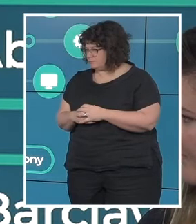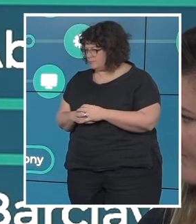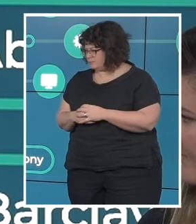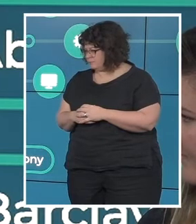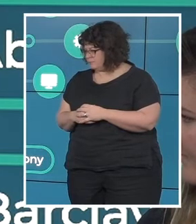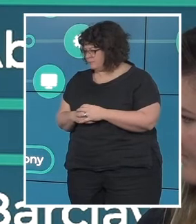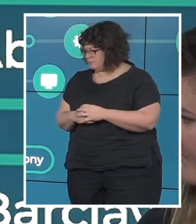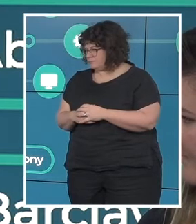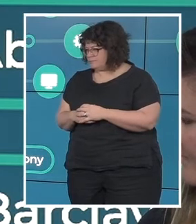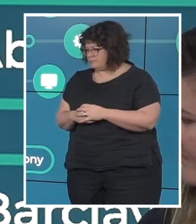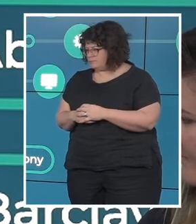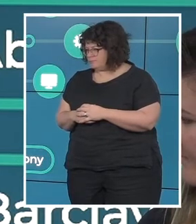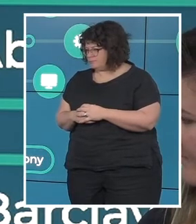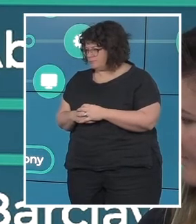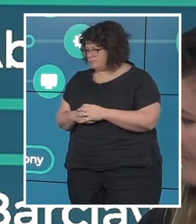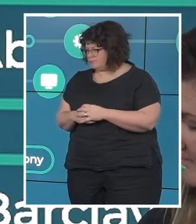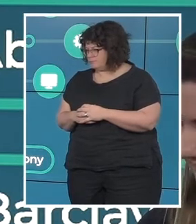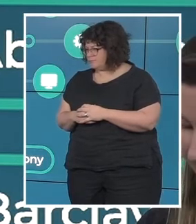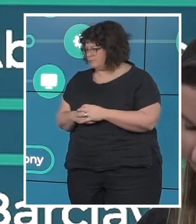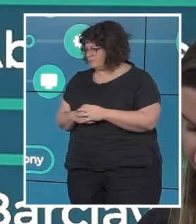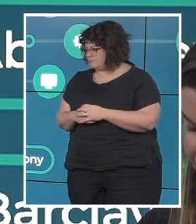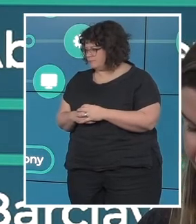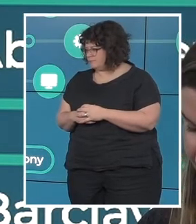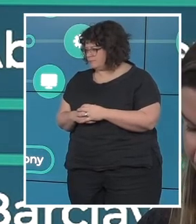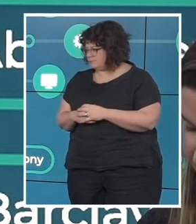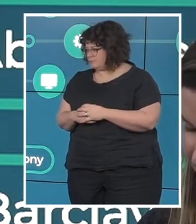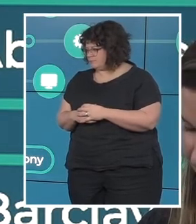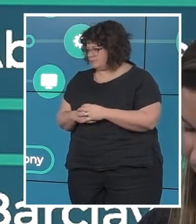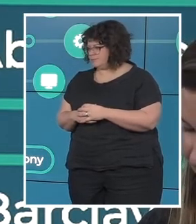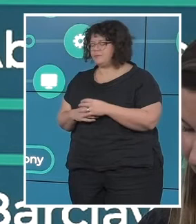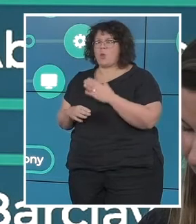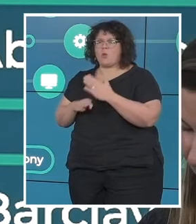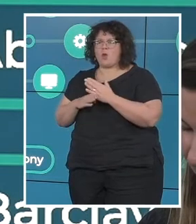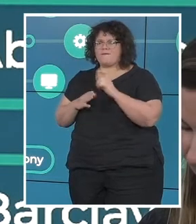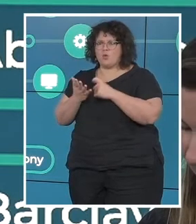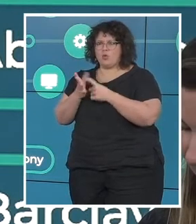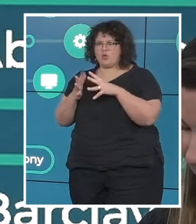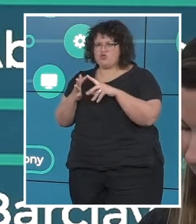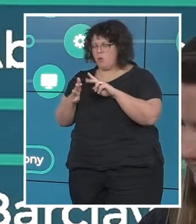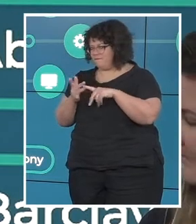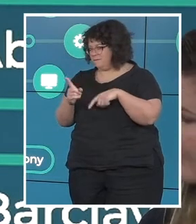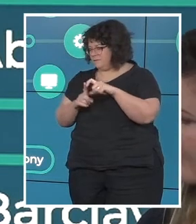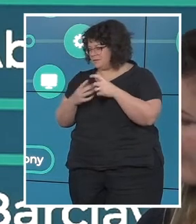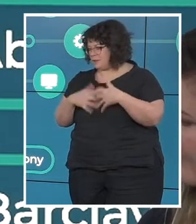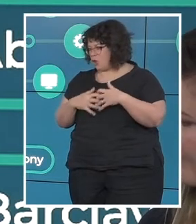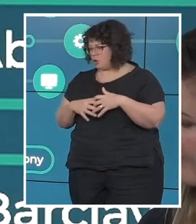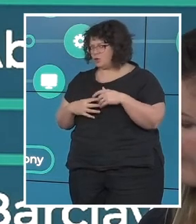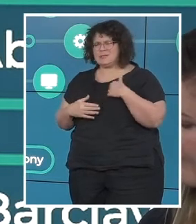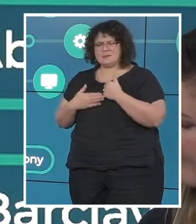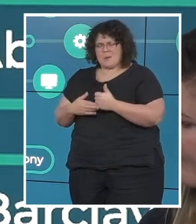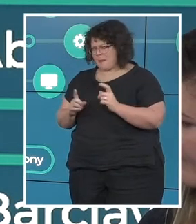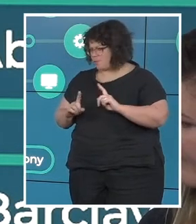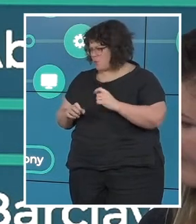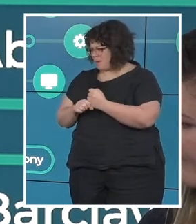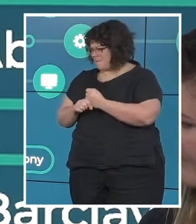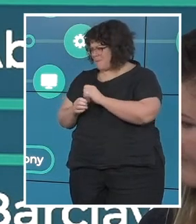their documents accessible. And we like to help them make that process as easy as possible and as simple as possible.